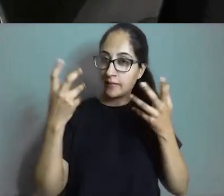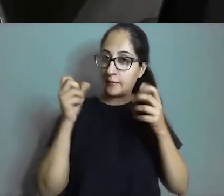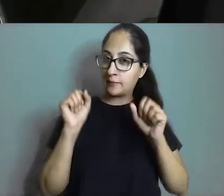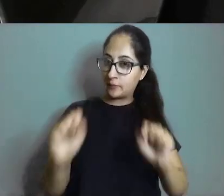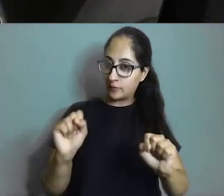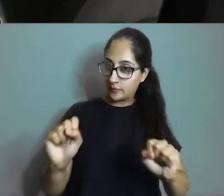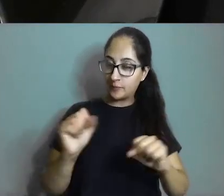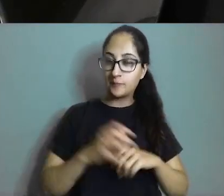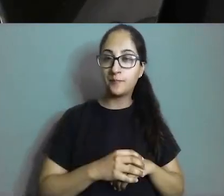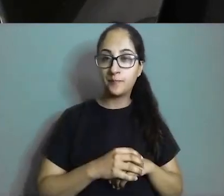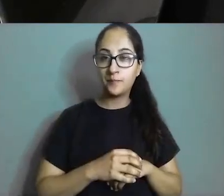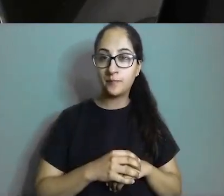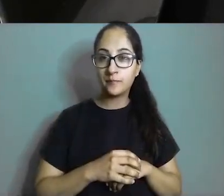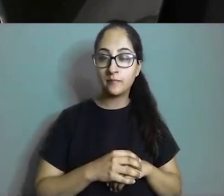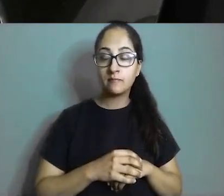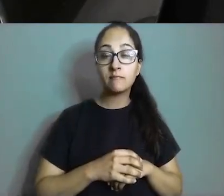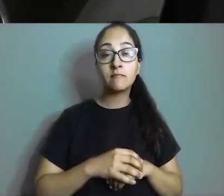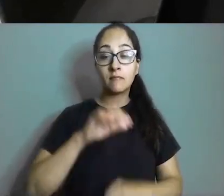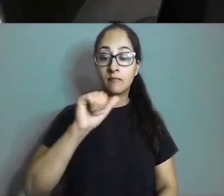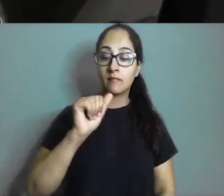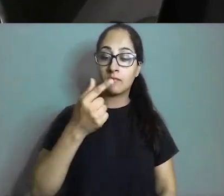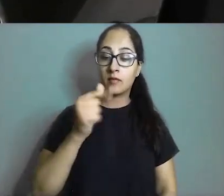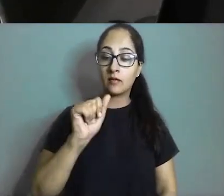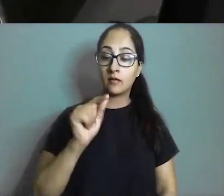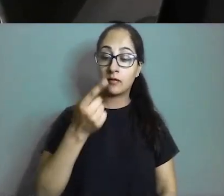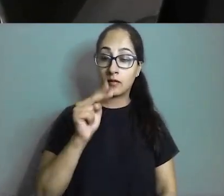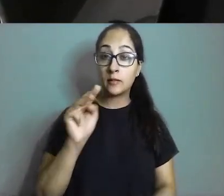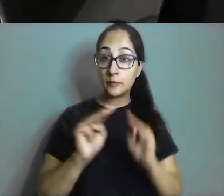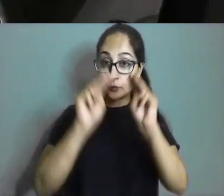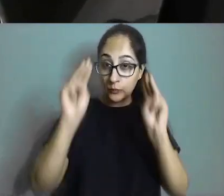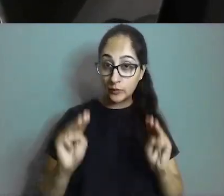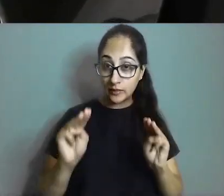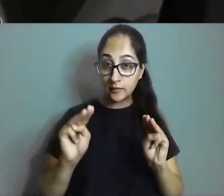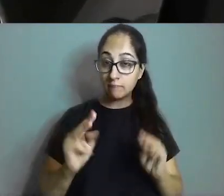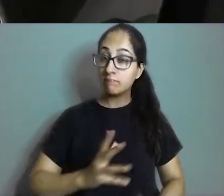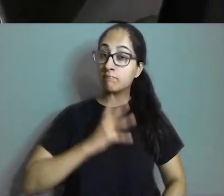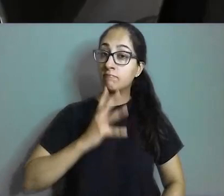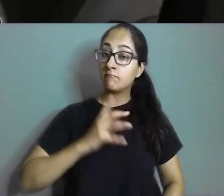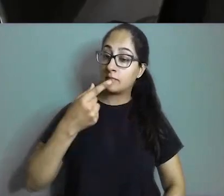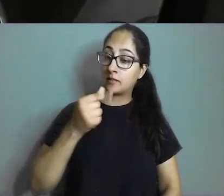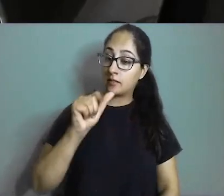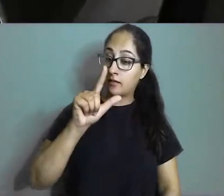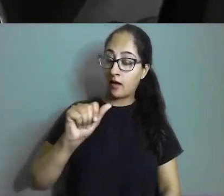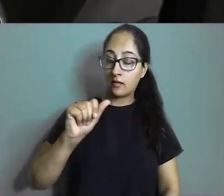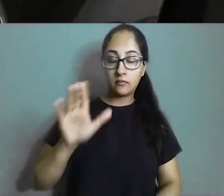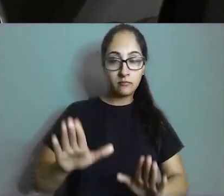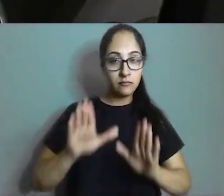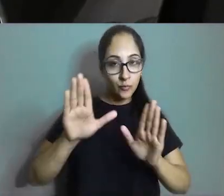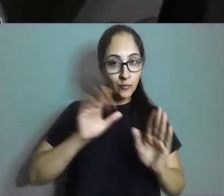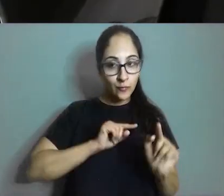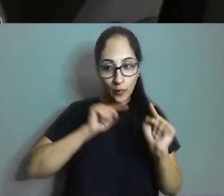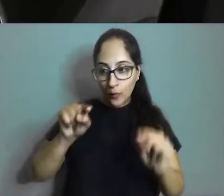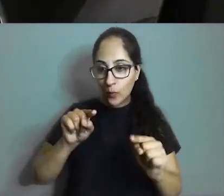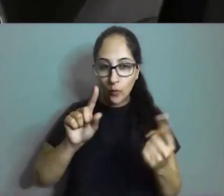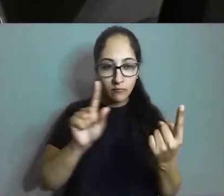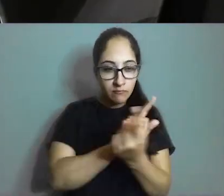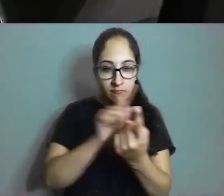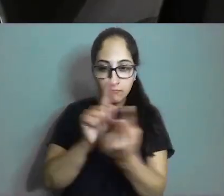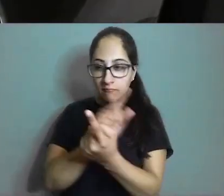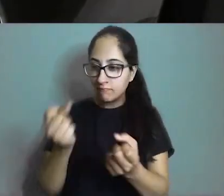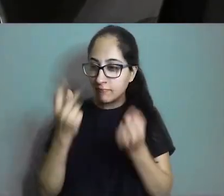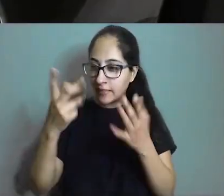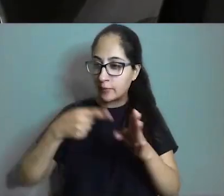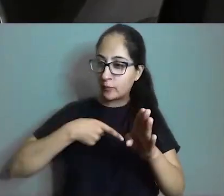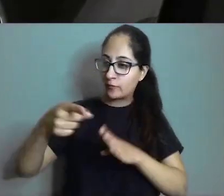instruments. And it was under my alias Infinite Possibilities. I thoroughly enjoyed the gala at the Aga